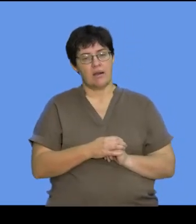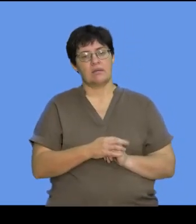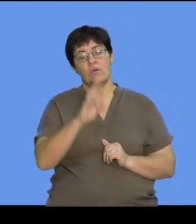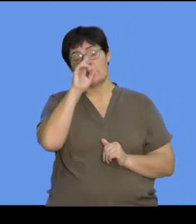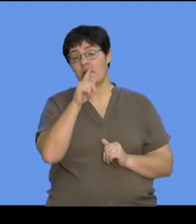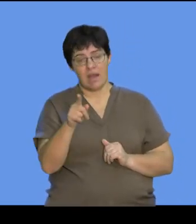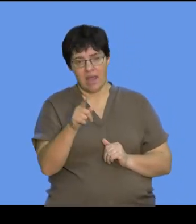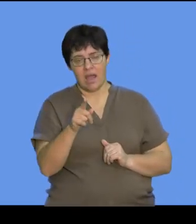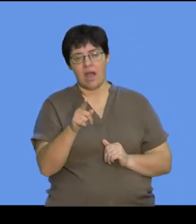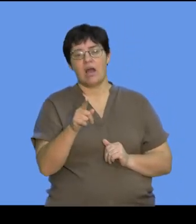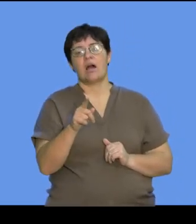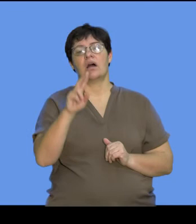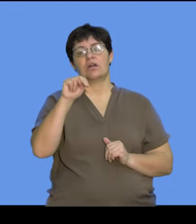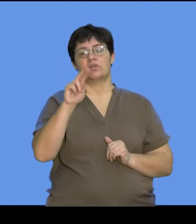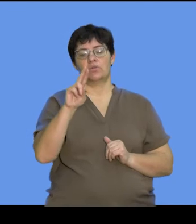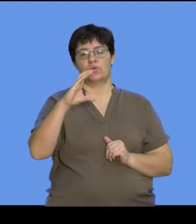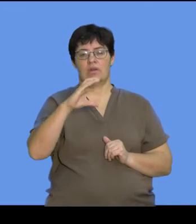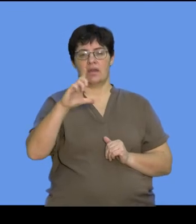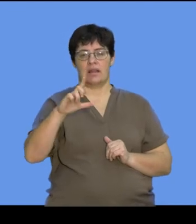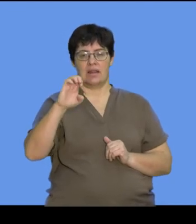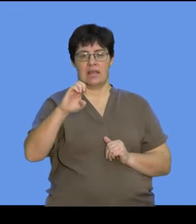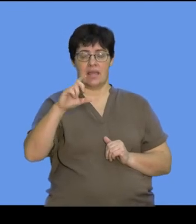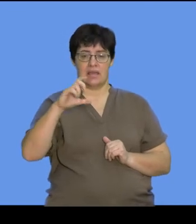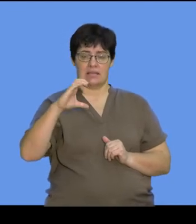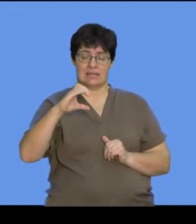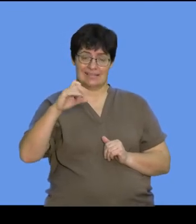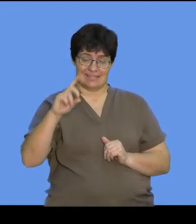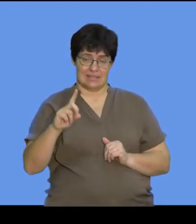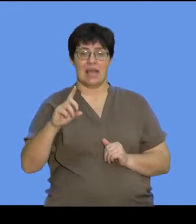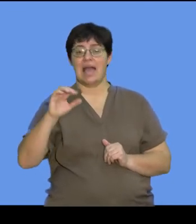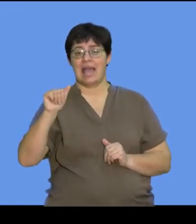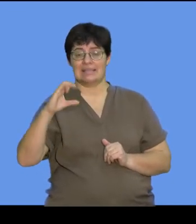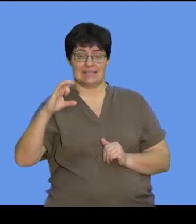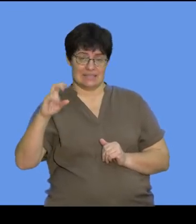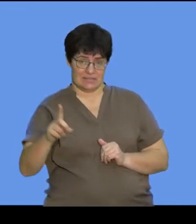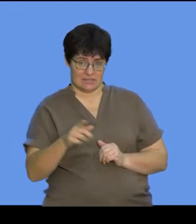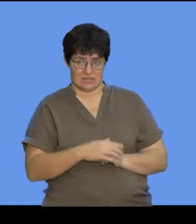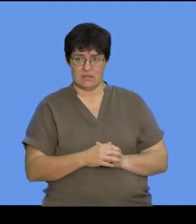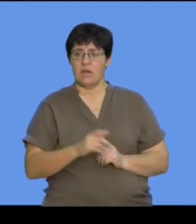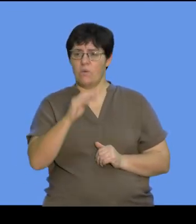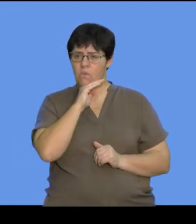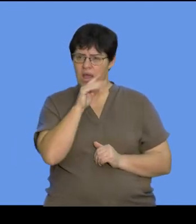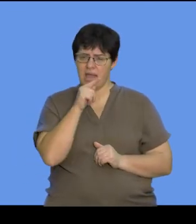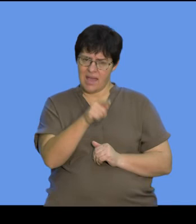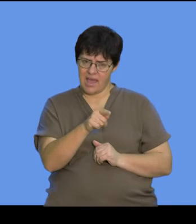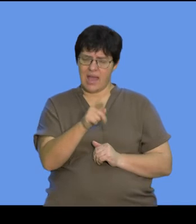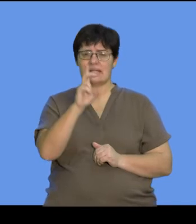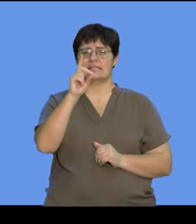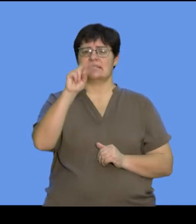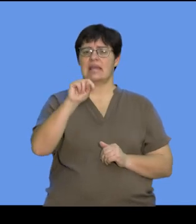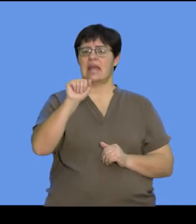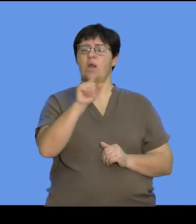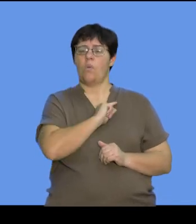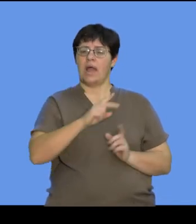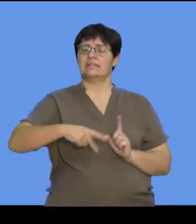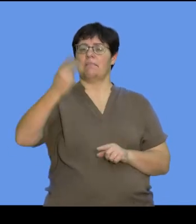it's referring to the type of nucleic acid, and so that is DNA. And simply I can say that because I can see that it is a